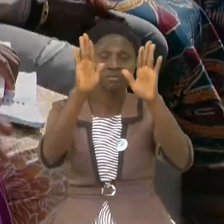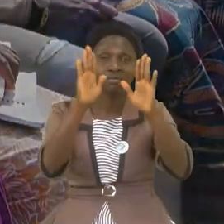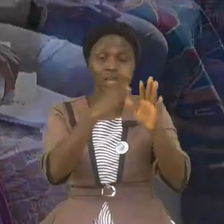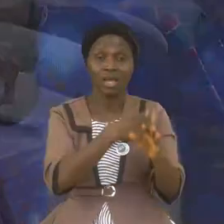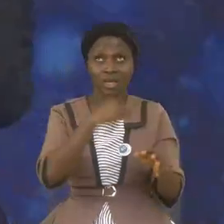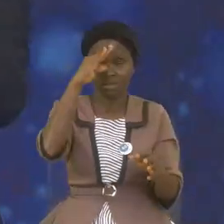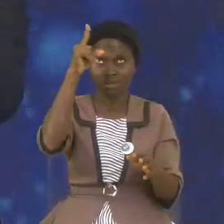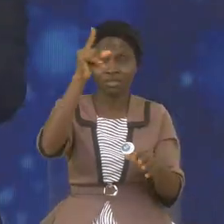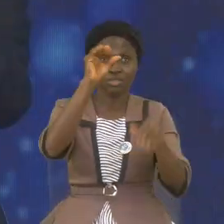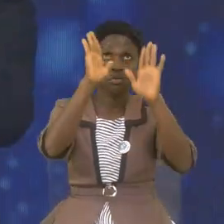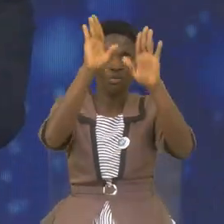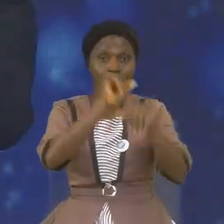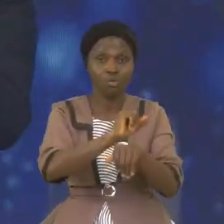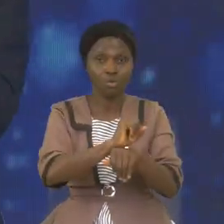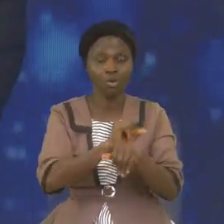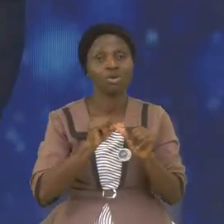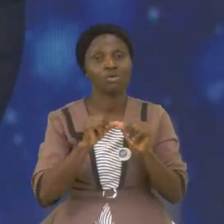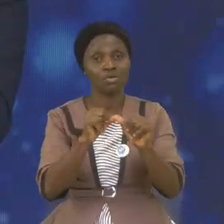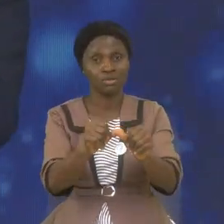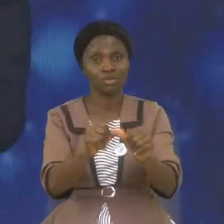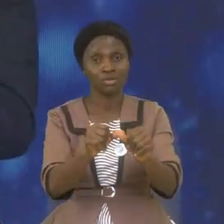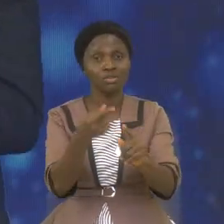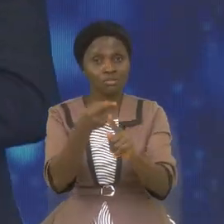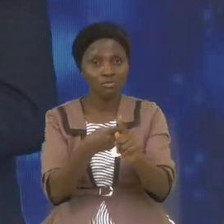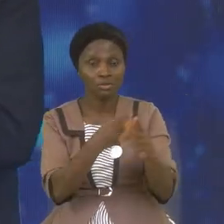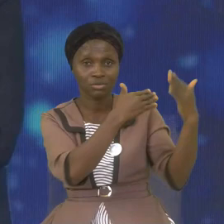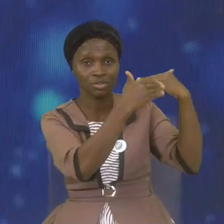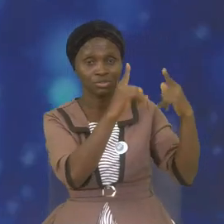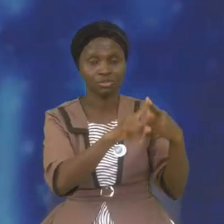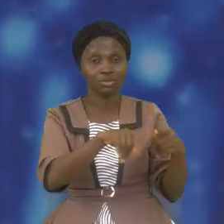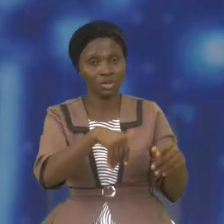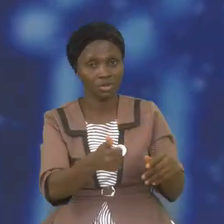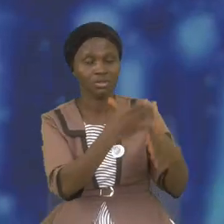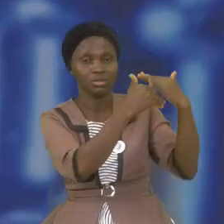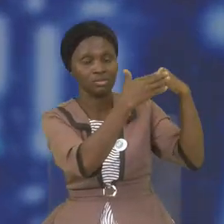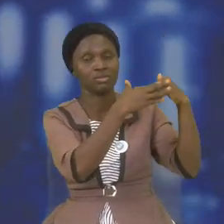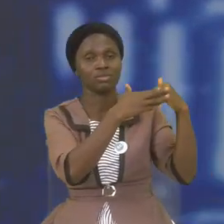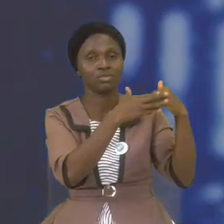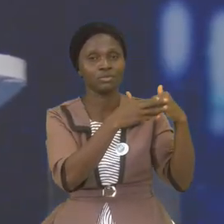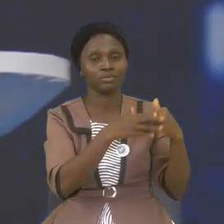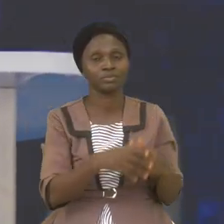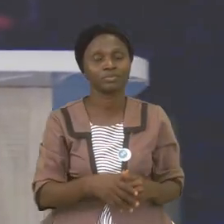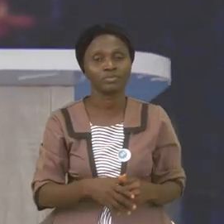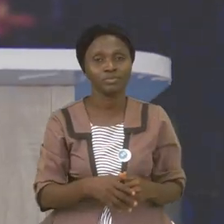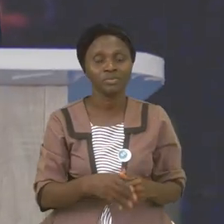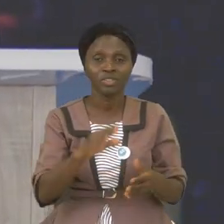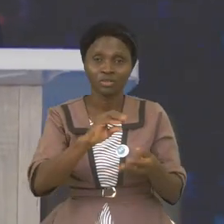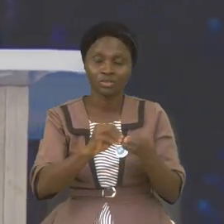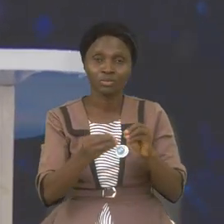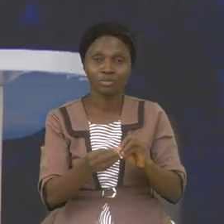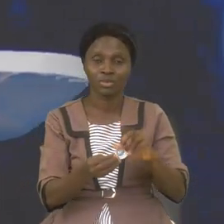works continue from generation to generation. We're coming to number three here. Number